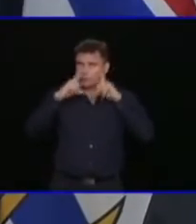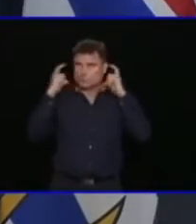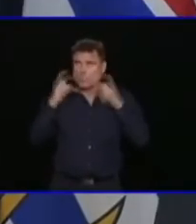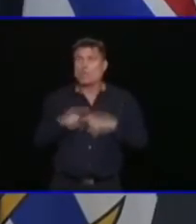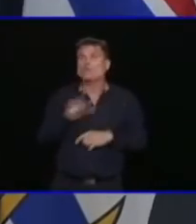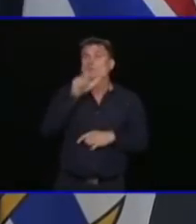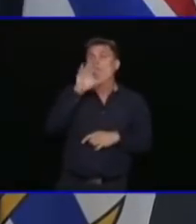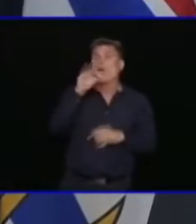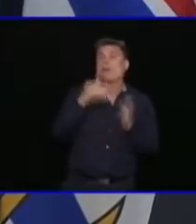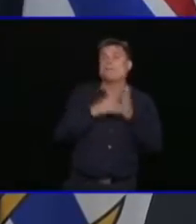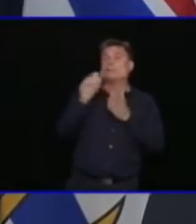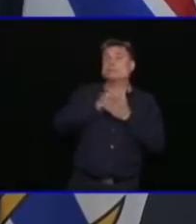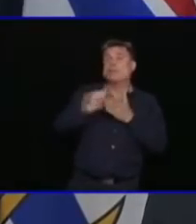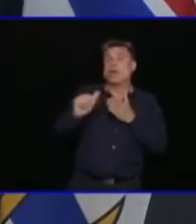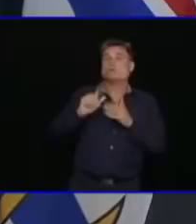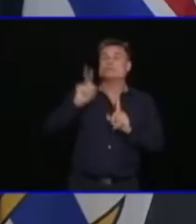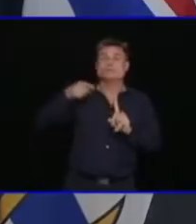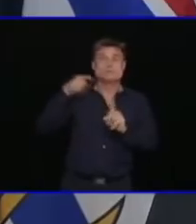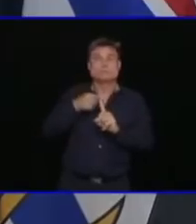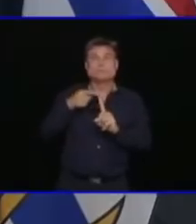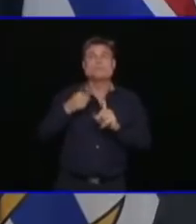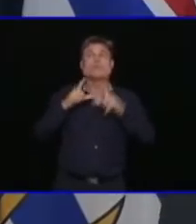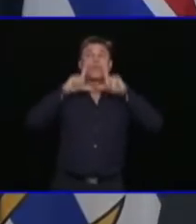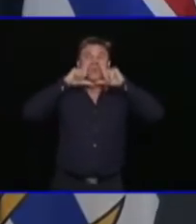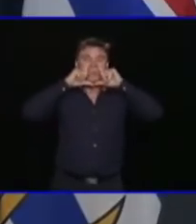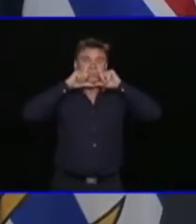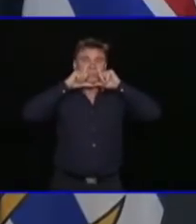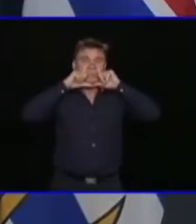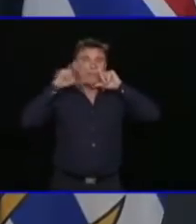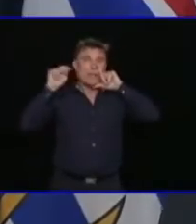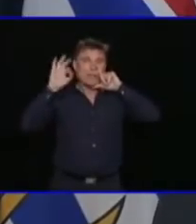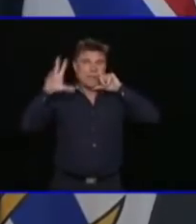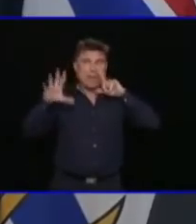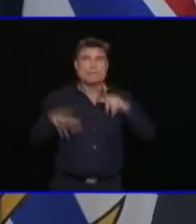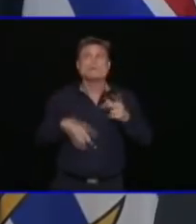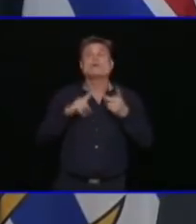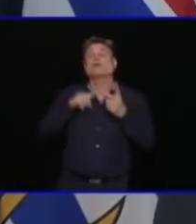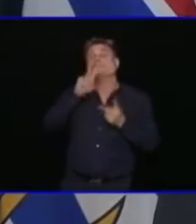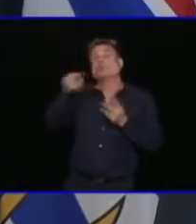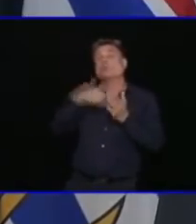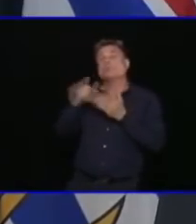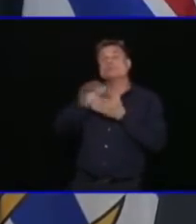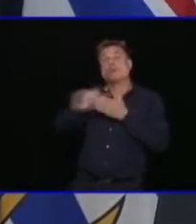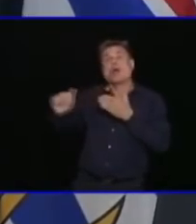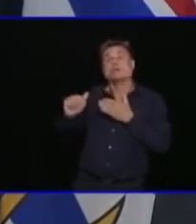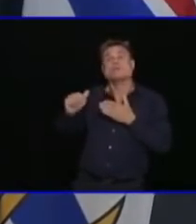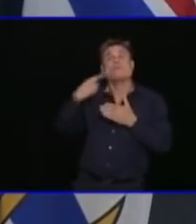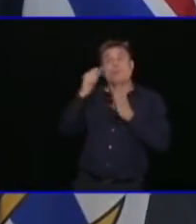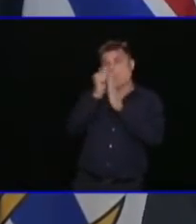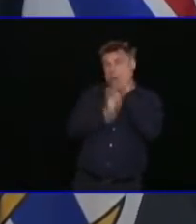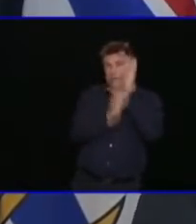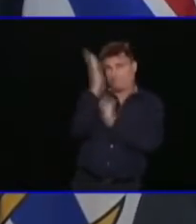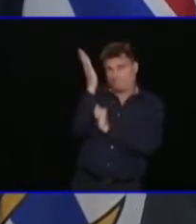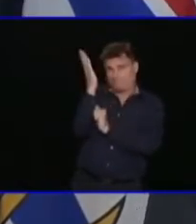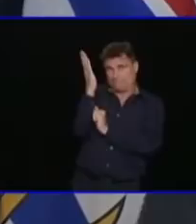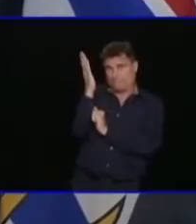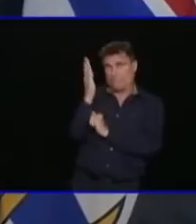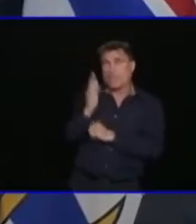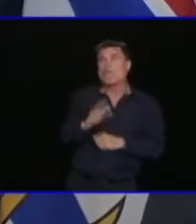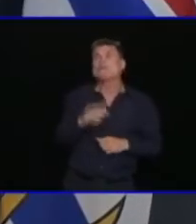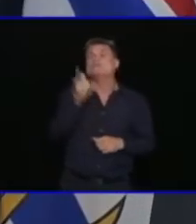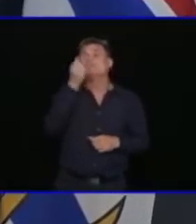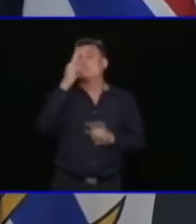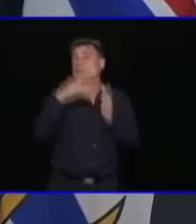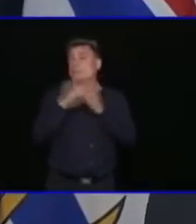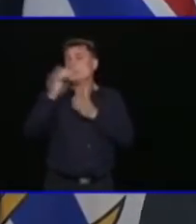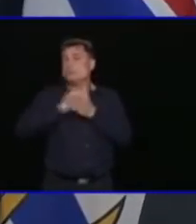gowns, $8.3 million on face shields and goggles, and over $12.5 million on other critical products such as coveralls